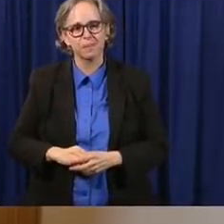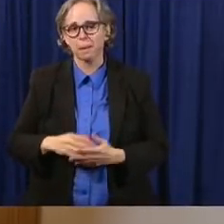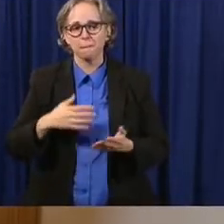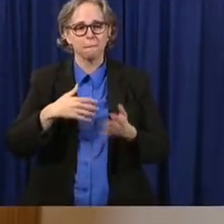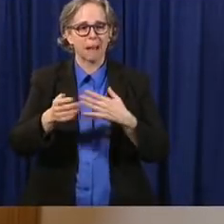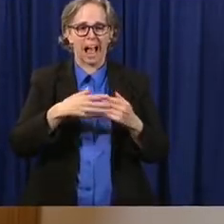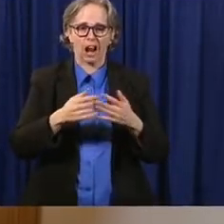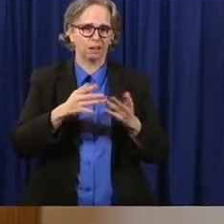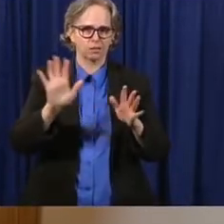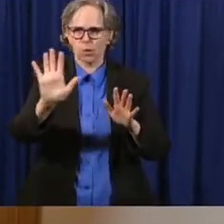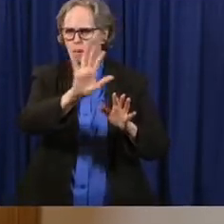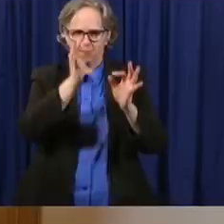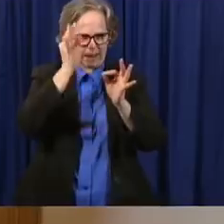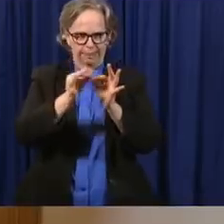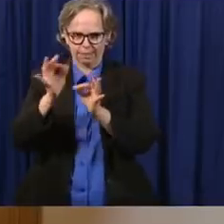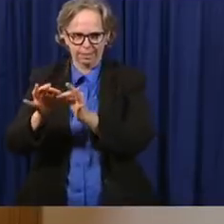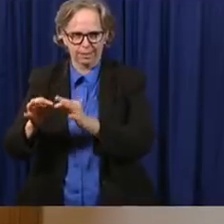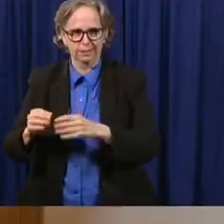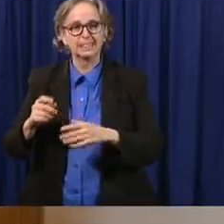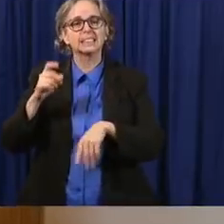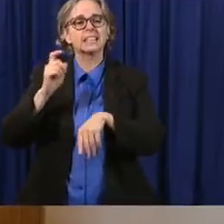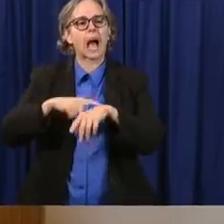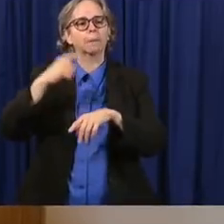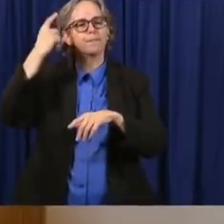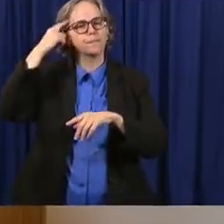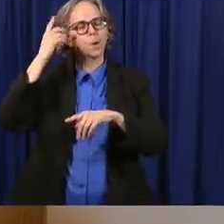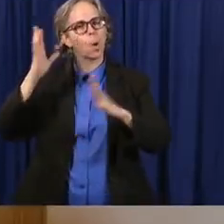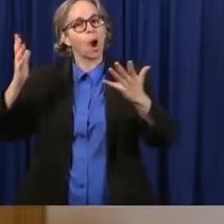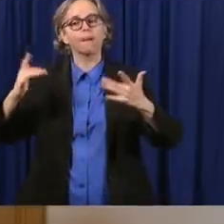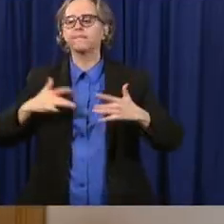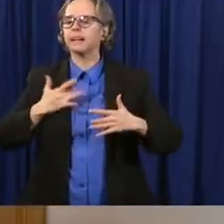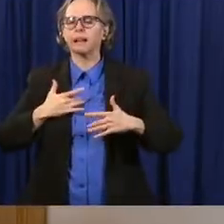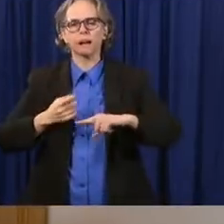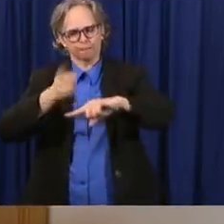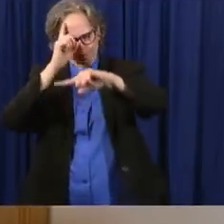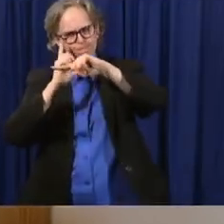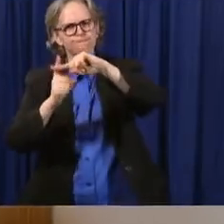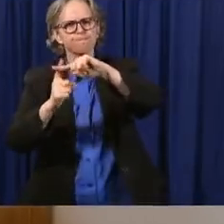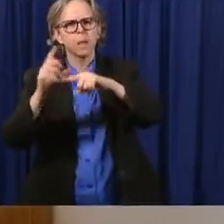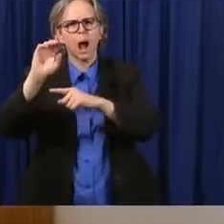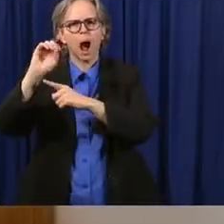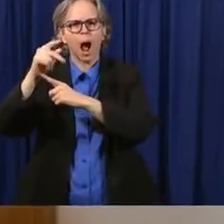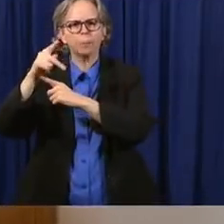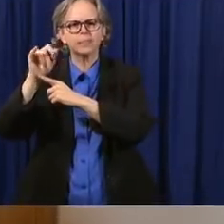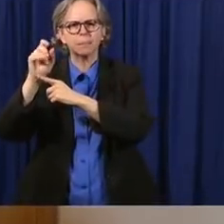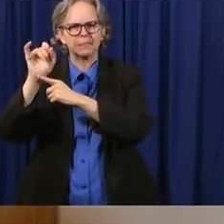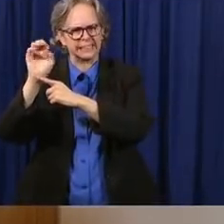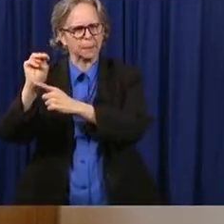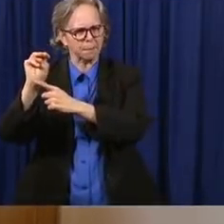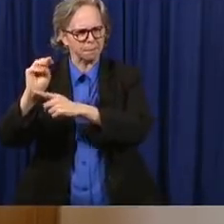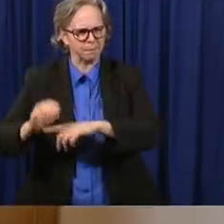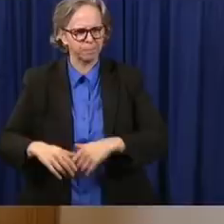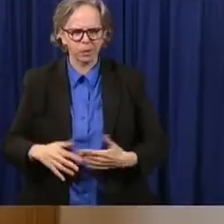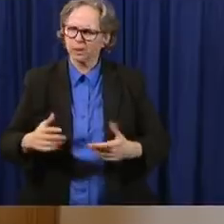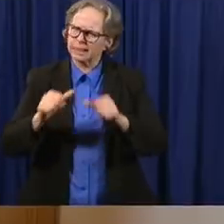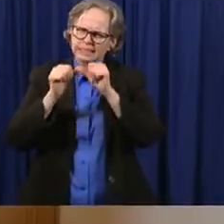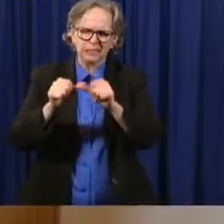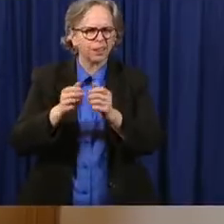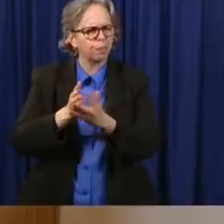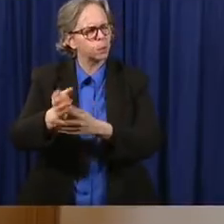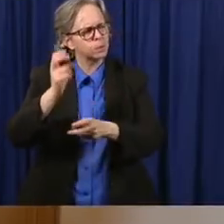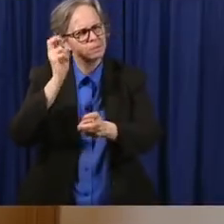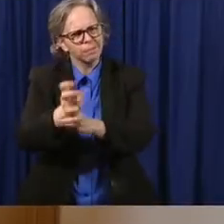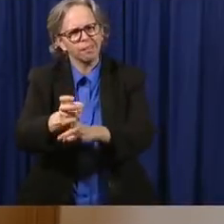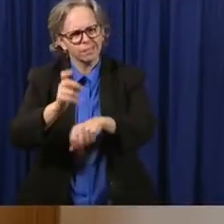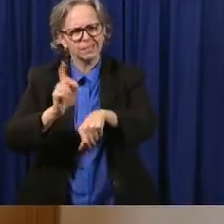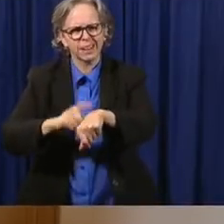of optimism. And so as we go through and continue to go through a difficult time and have many of our